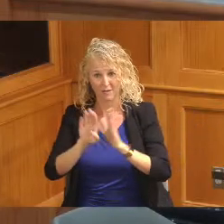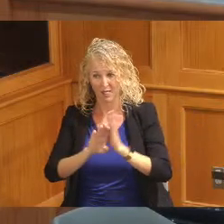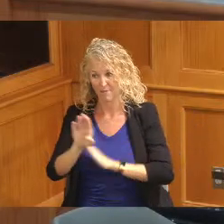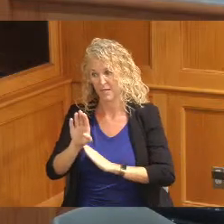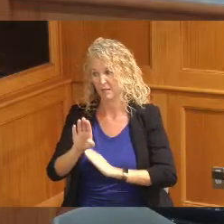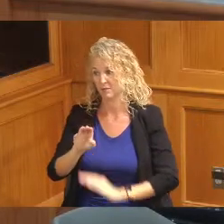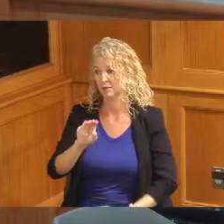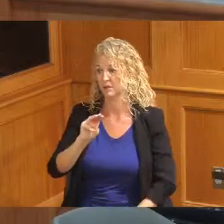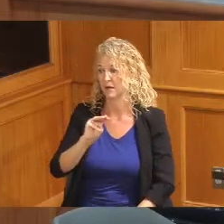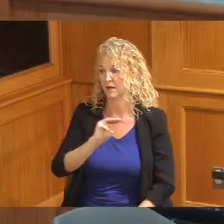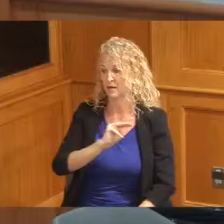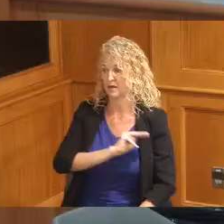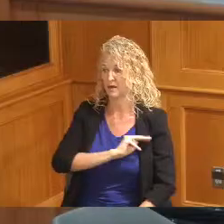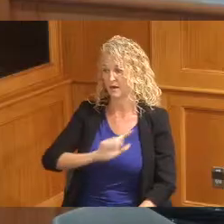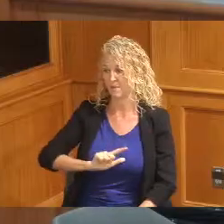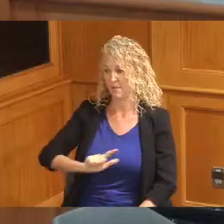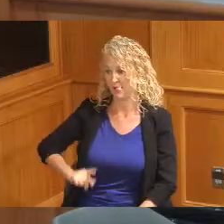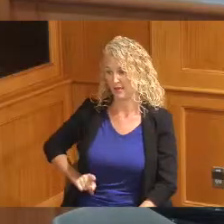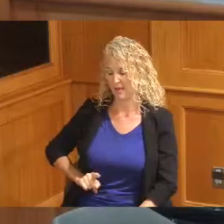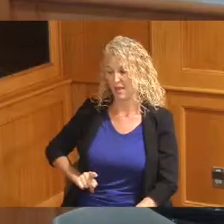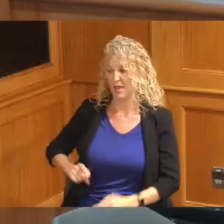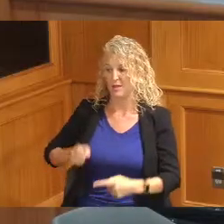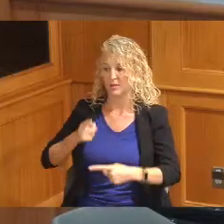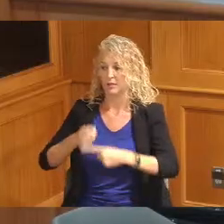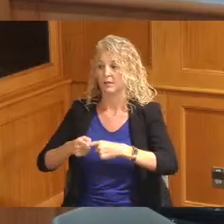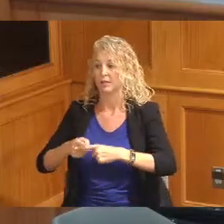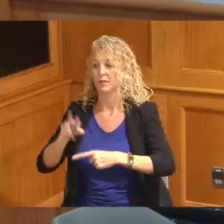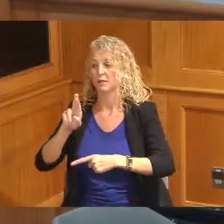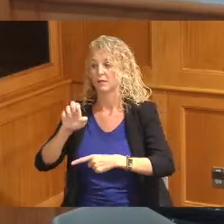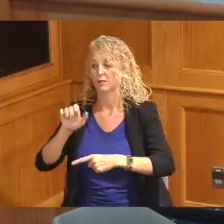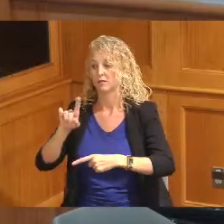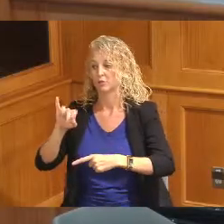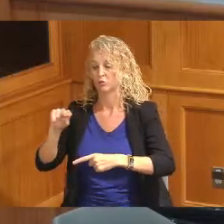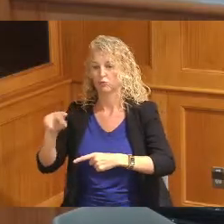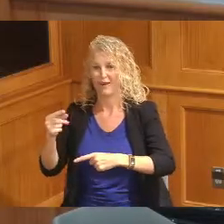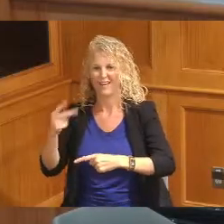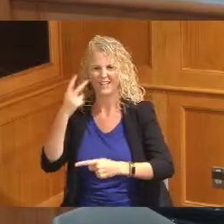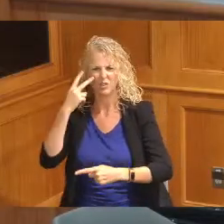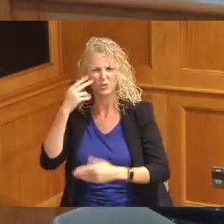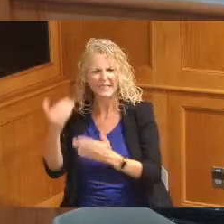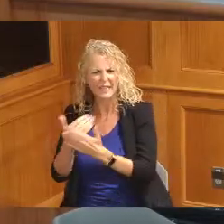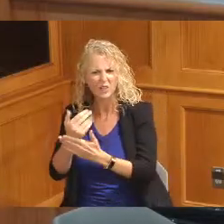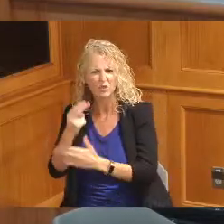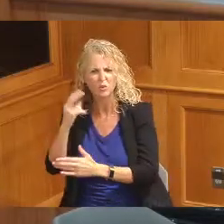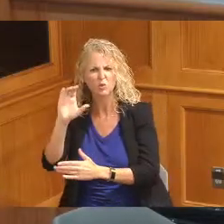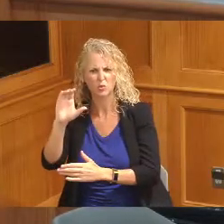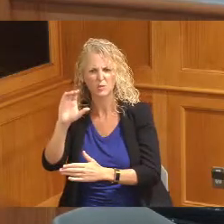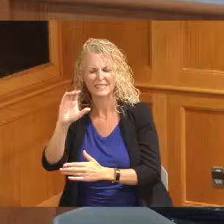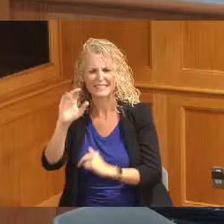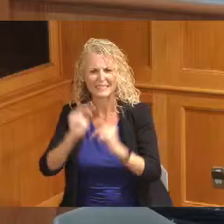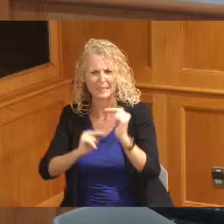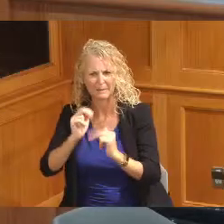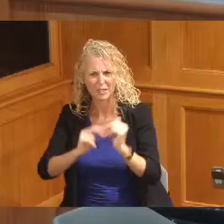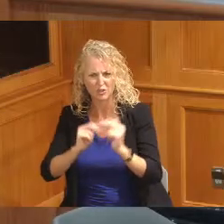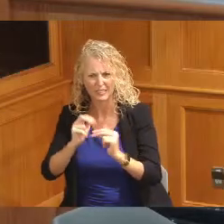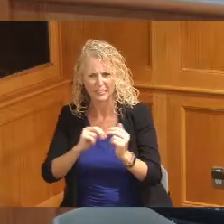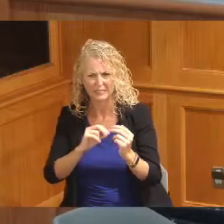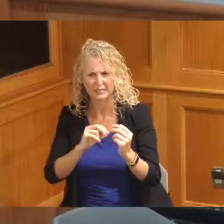Road. You might also see it as you travel up 71 and down 71 is these new UC structures. Next lives